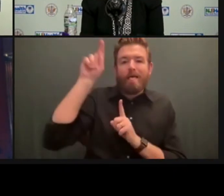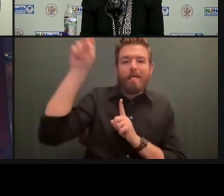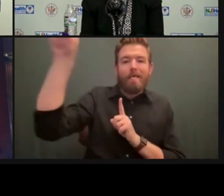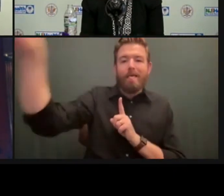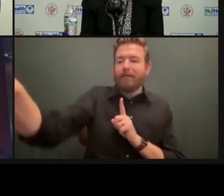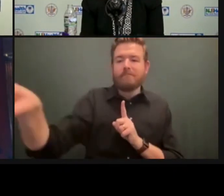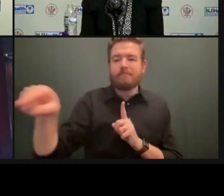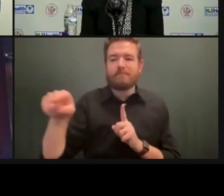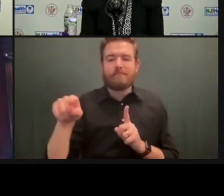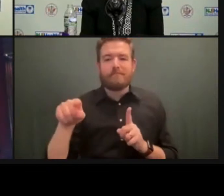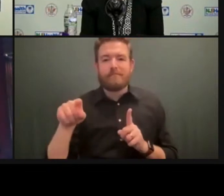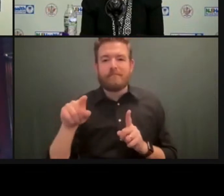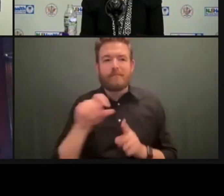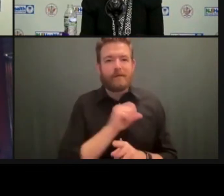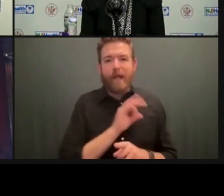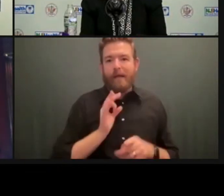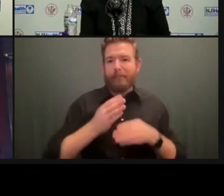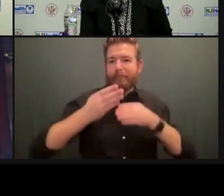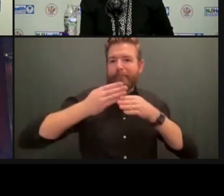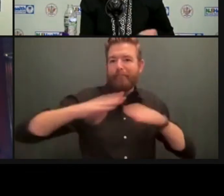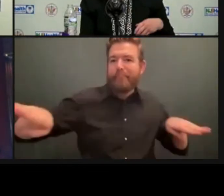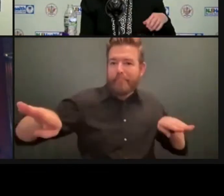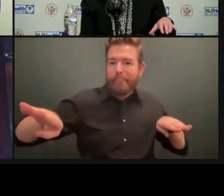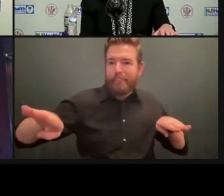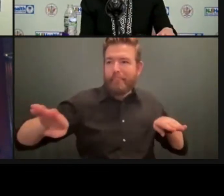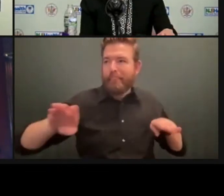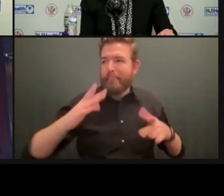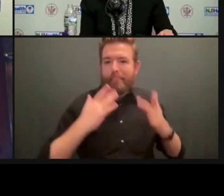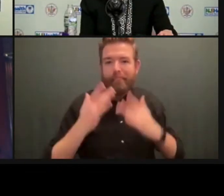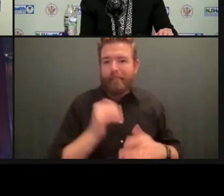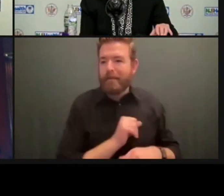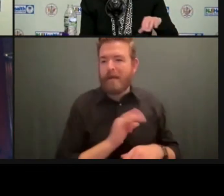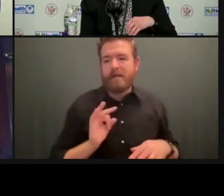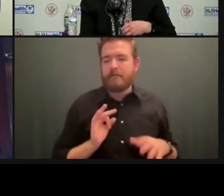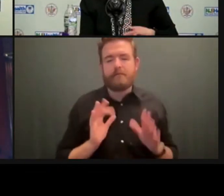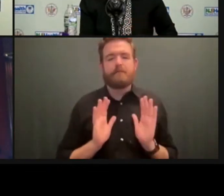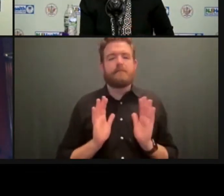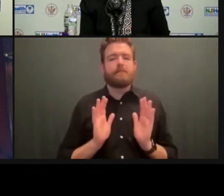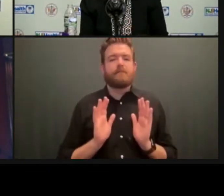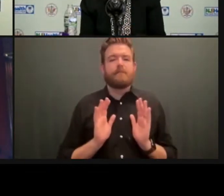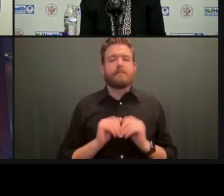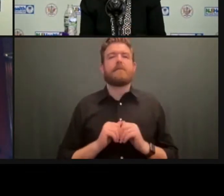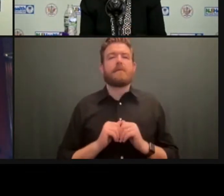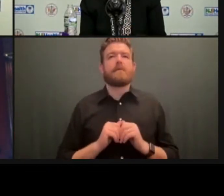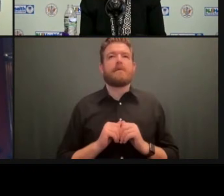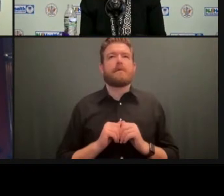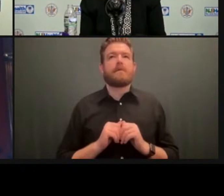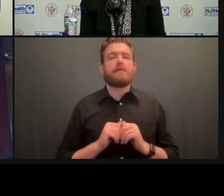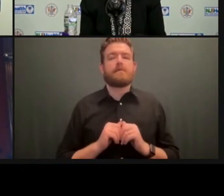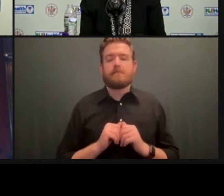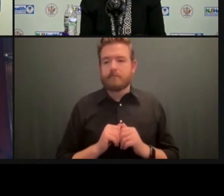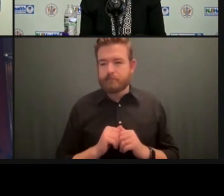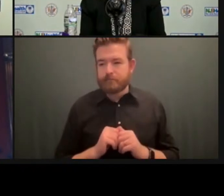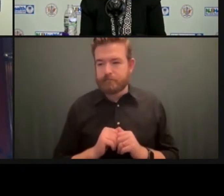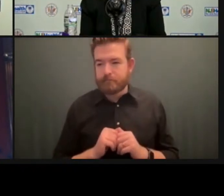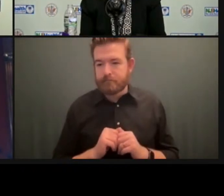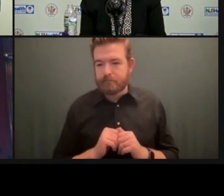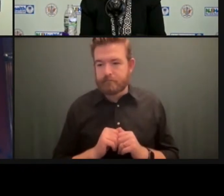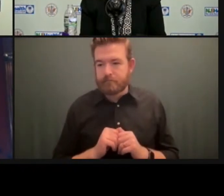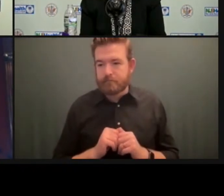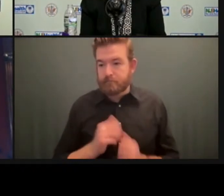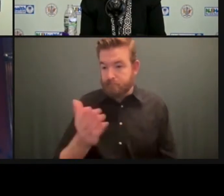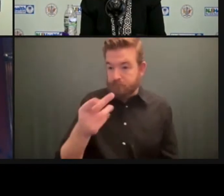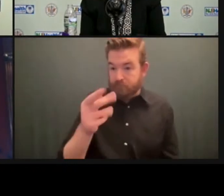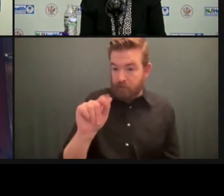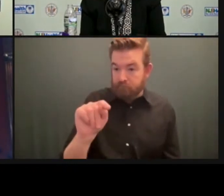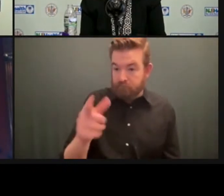unto itself field medical station. So any comments you've got, any of the above? And again, Judy, thank you for your comments and leadership.